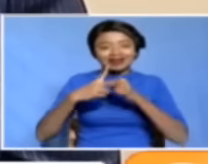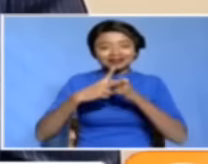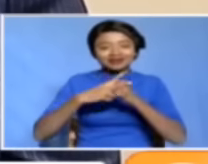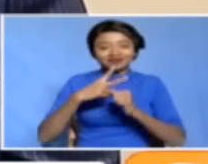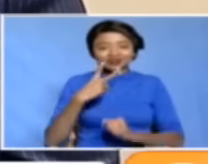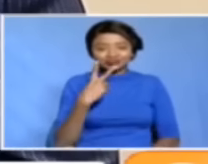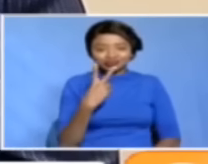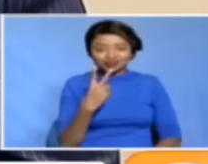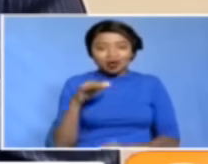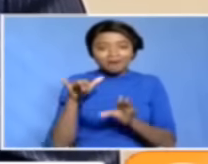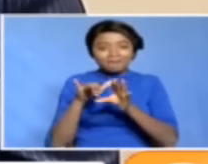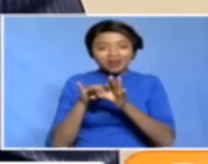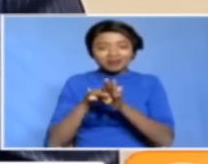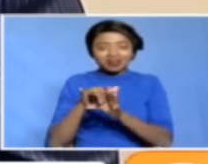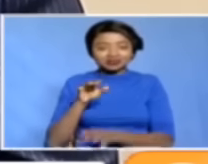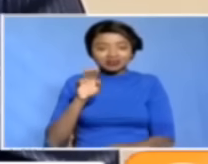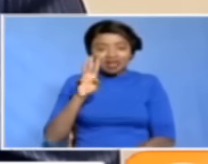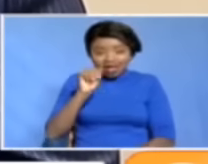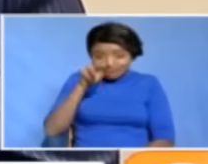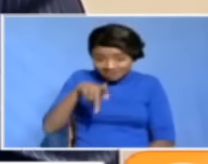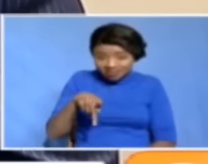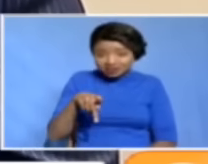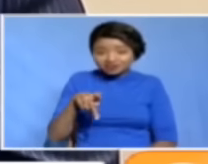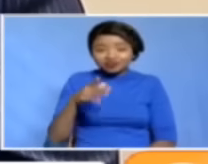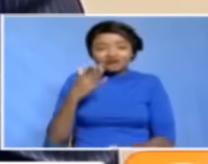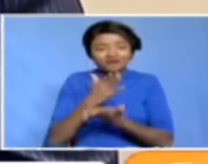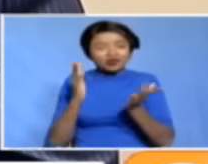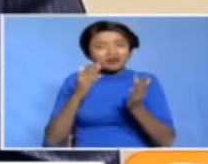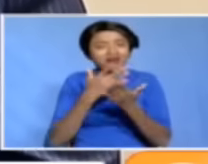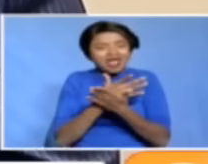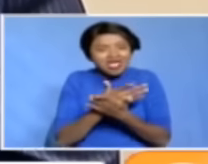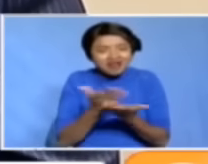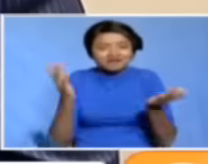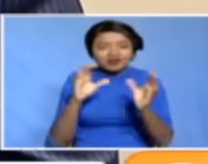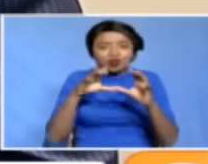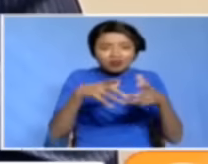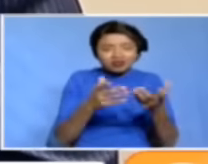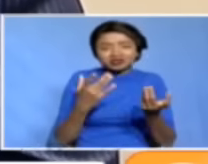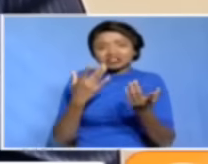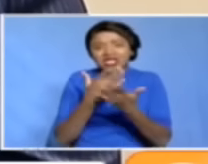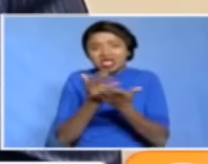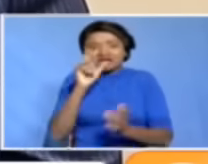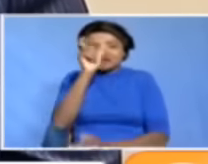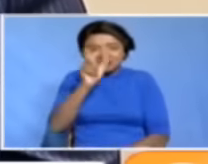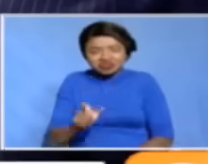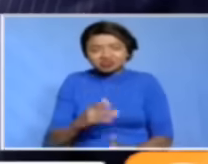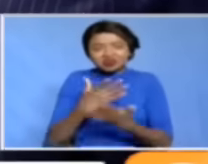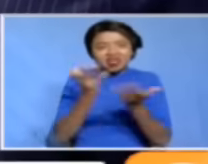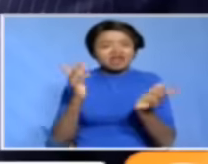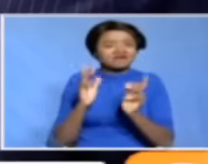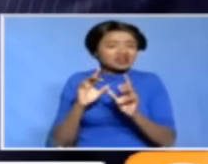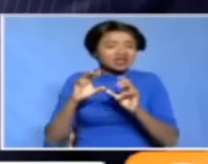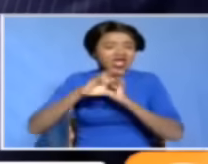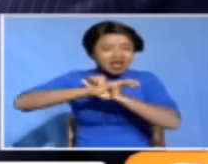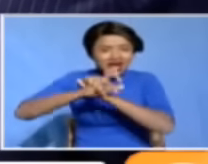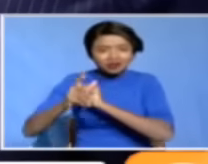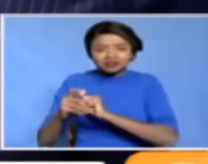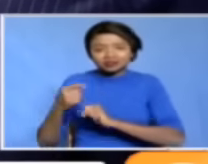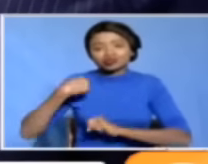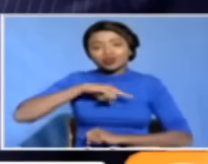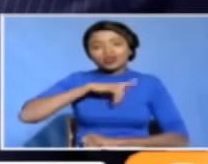region of our country, from every county, from every community, and from every religion. Okay. So we must at all